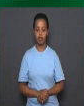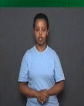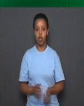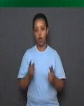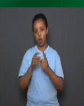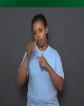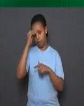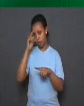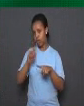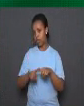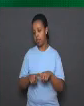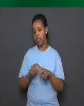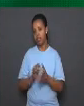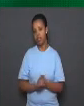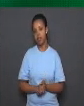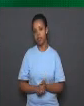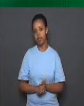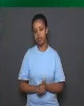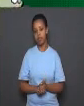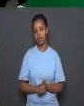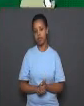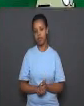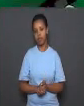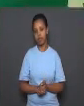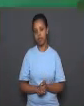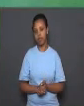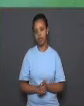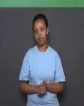Let's get back to our lesson.